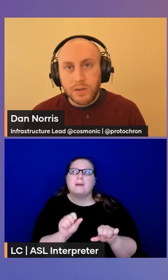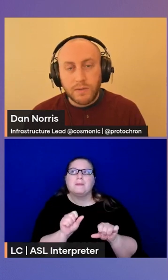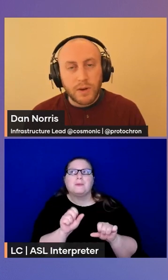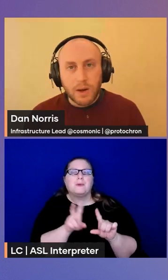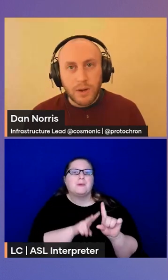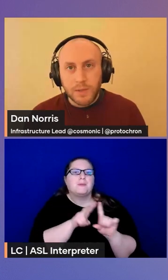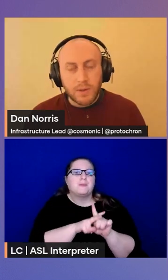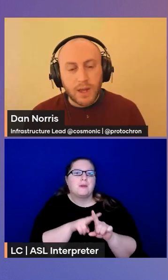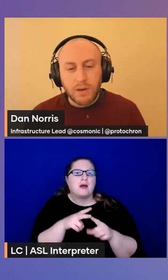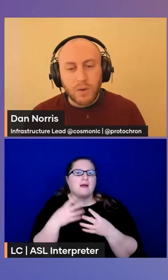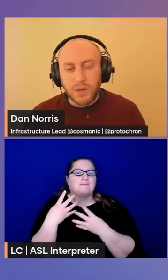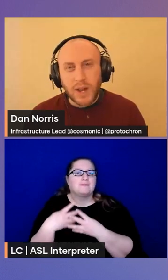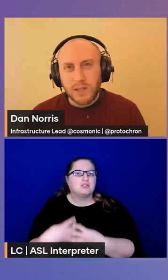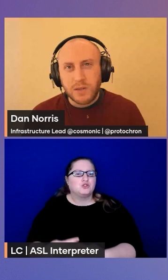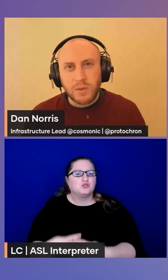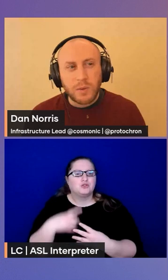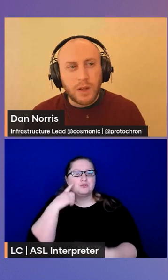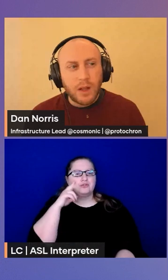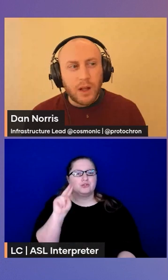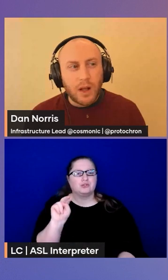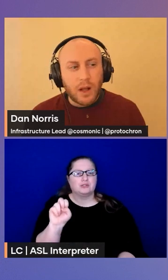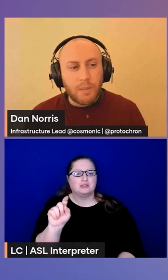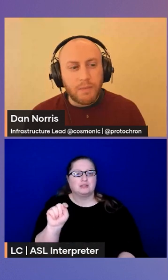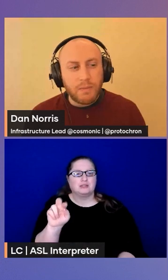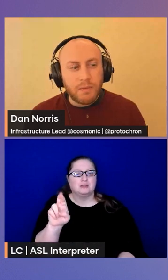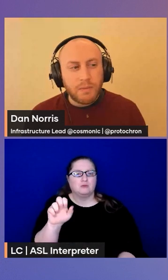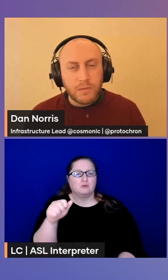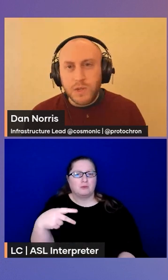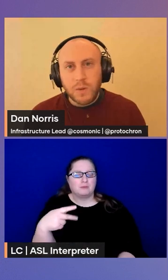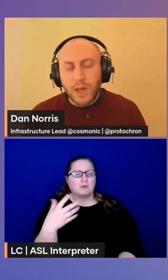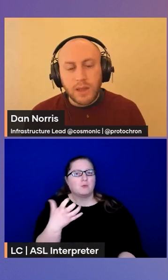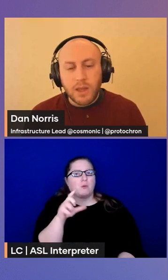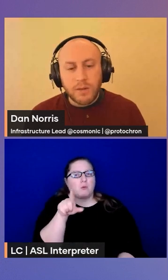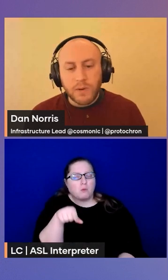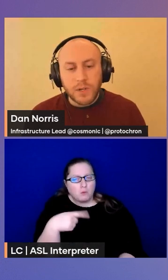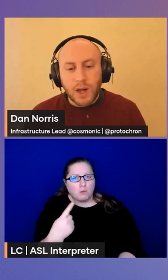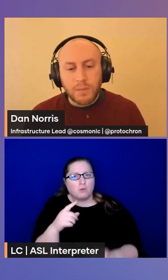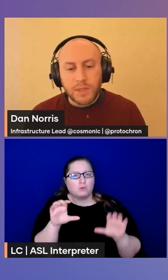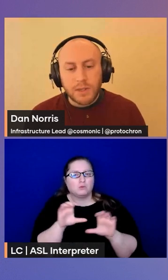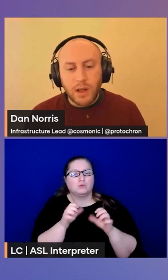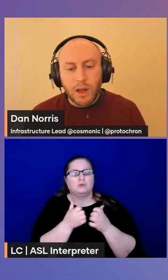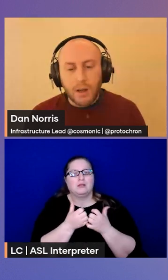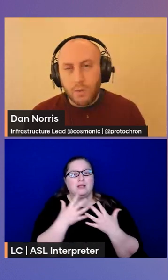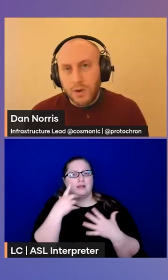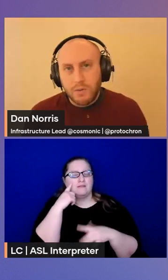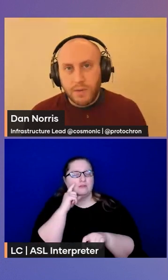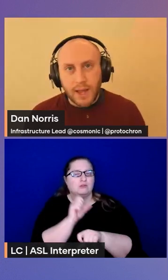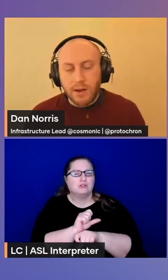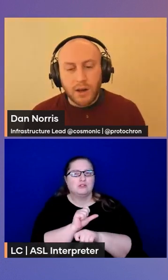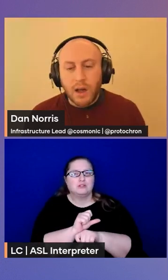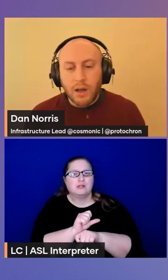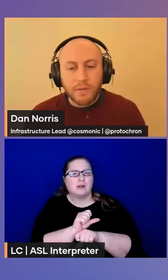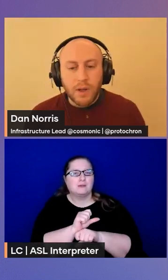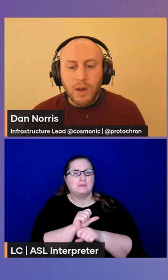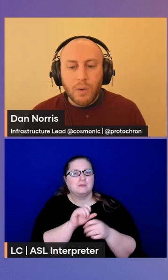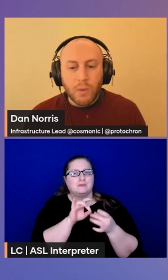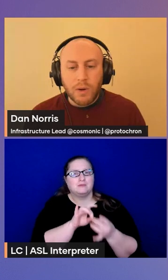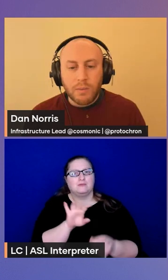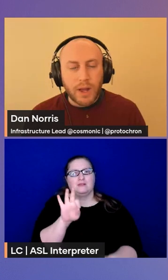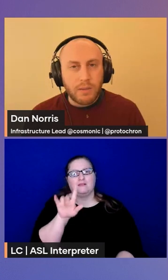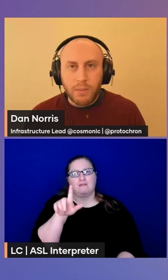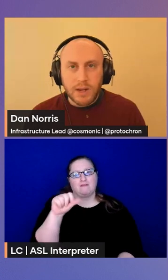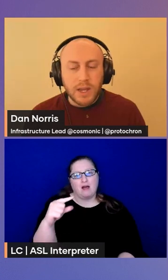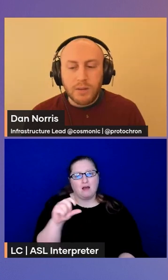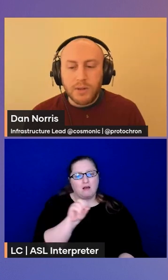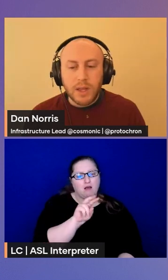filters for Netreap so that it only tries to do anything for jobs where you flag it on and off, or